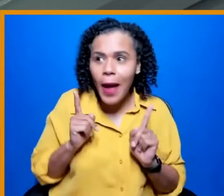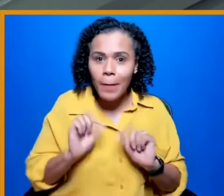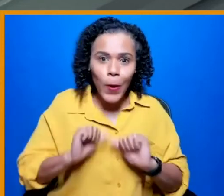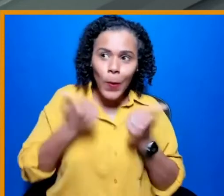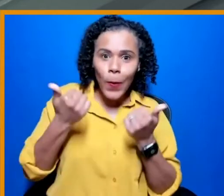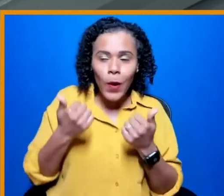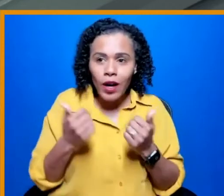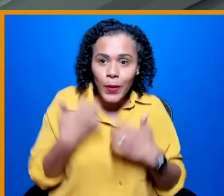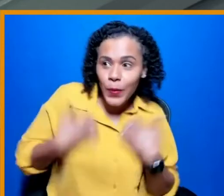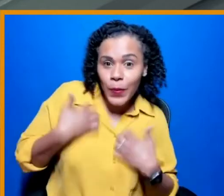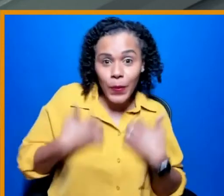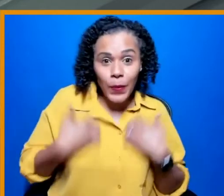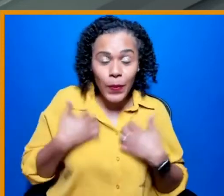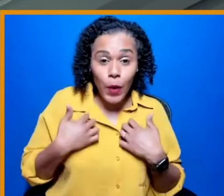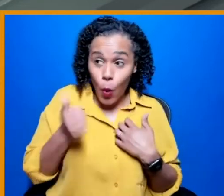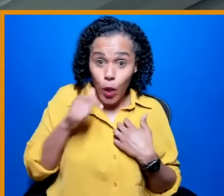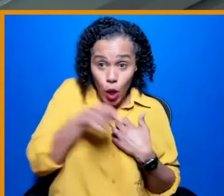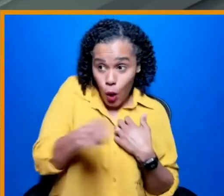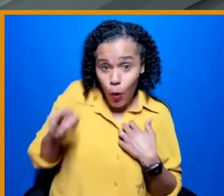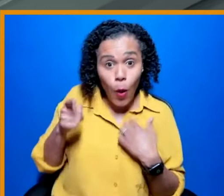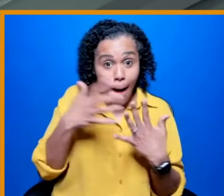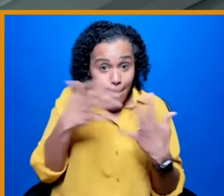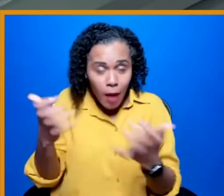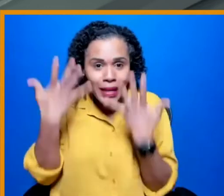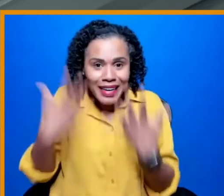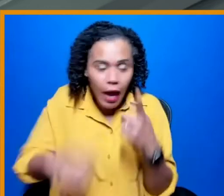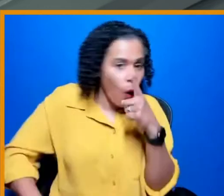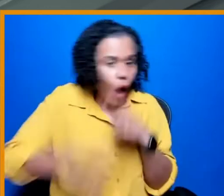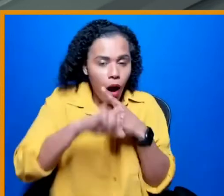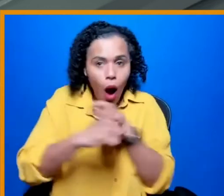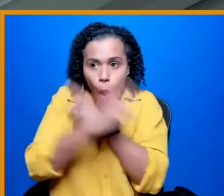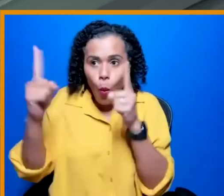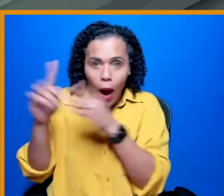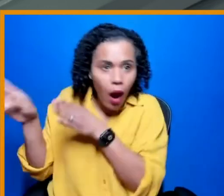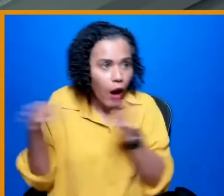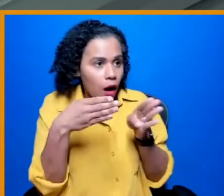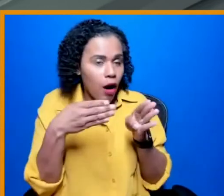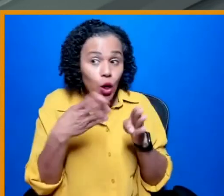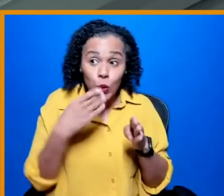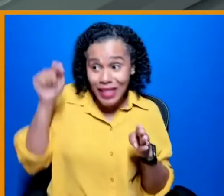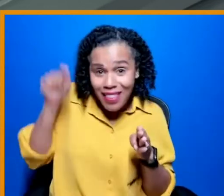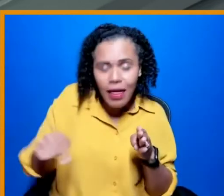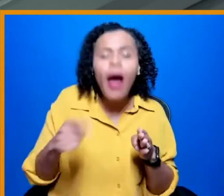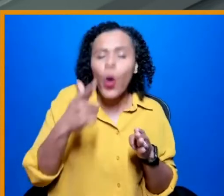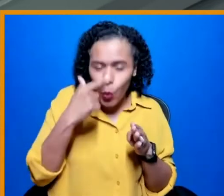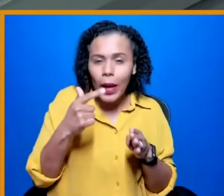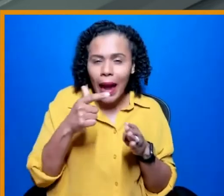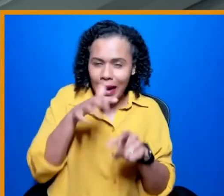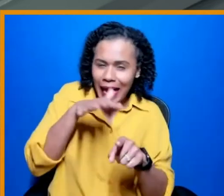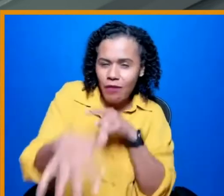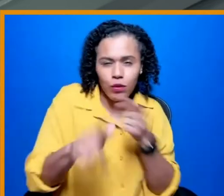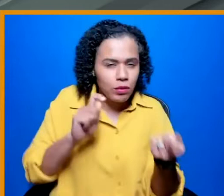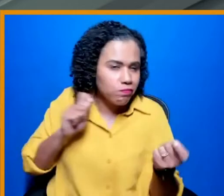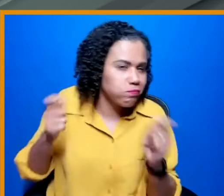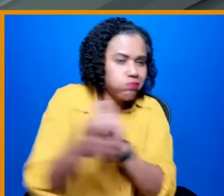past 2 years that harnessing public awareness can move political mountains. We can start that journey now